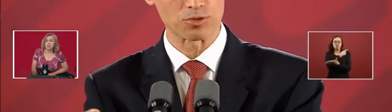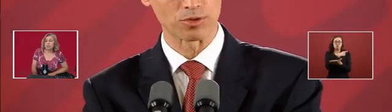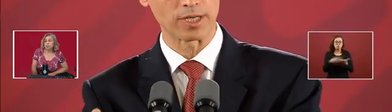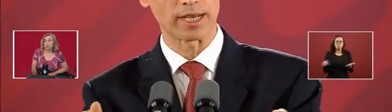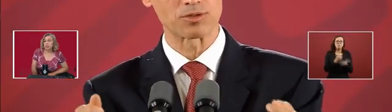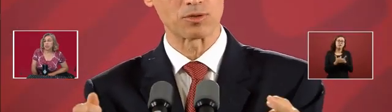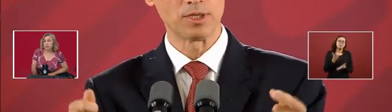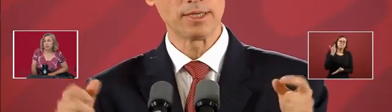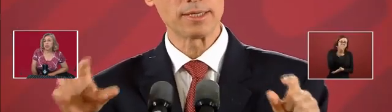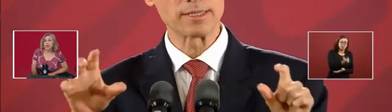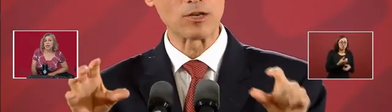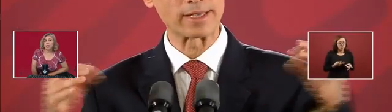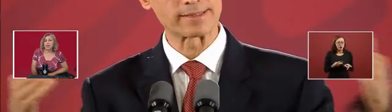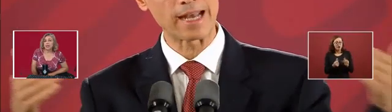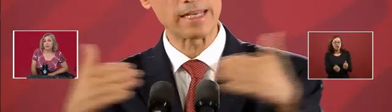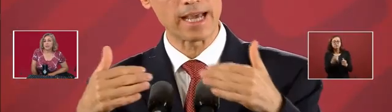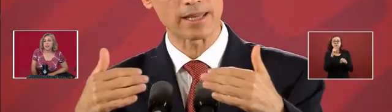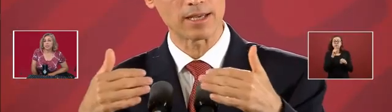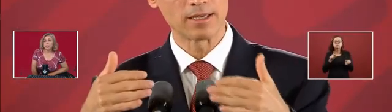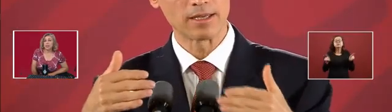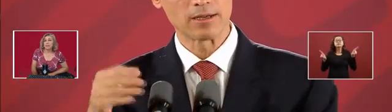They come in different branches.